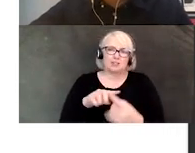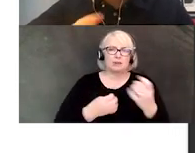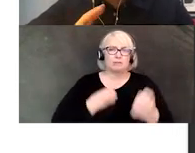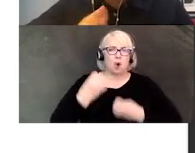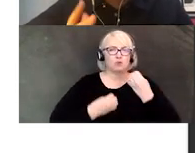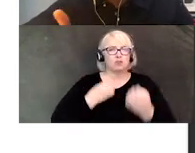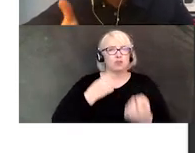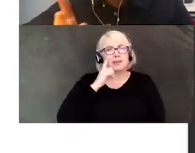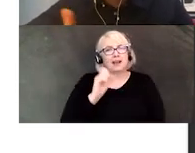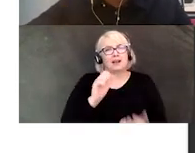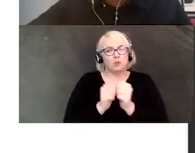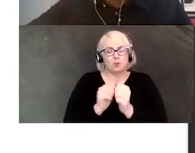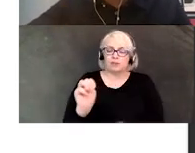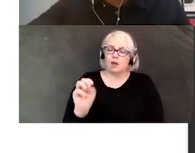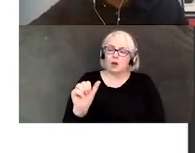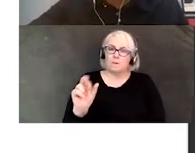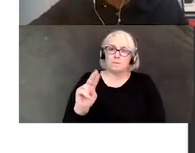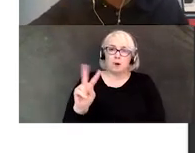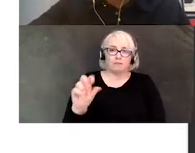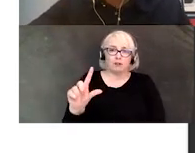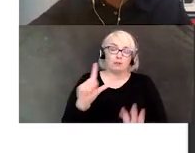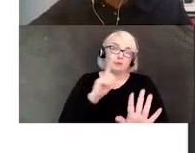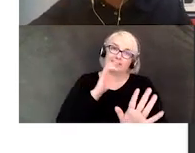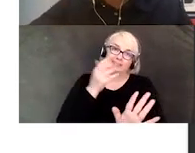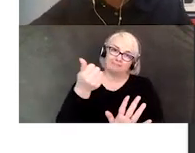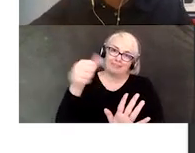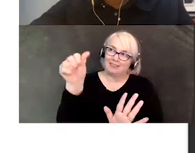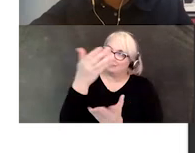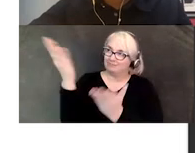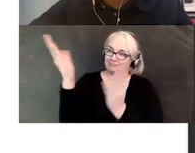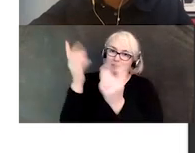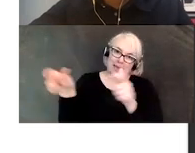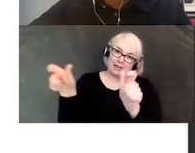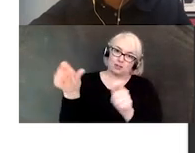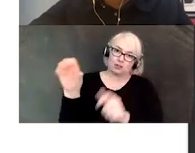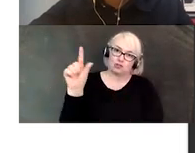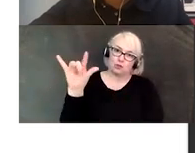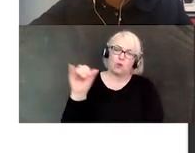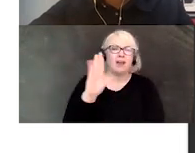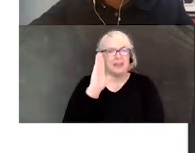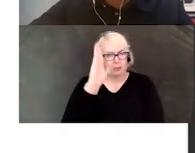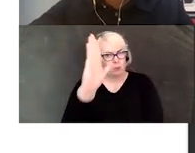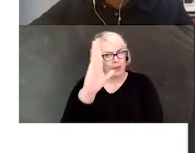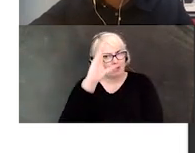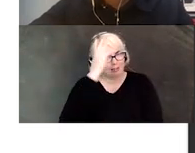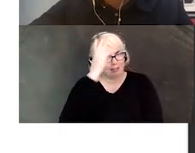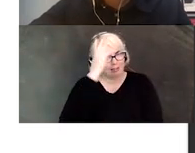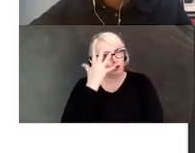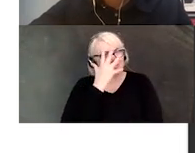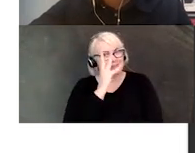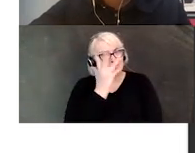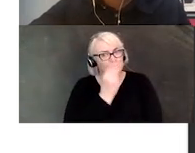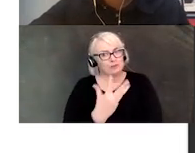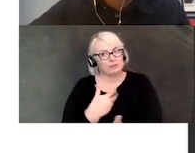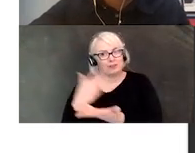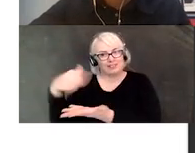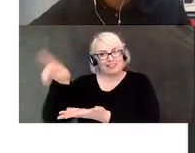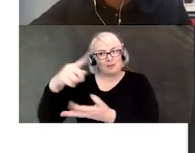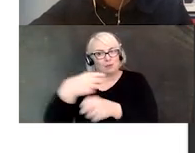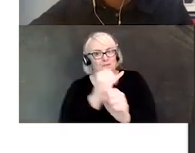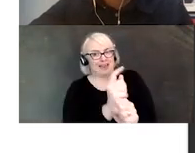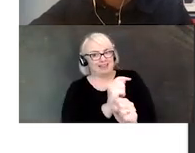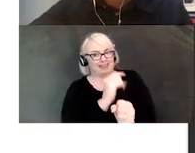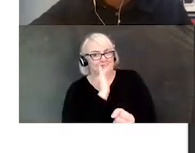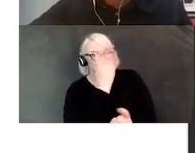it, it will look beautiful. The visual will be there, you know, and just making sure that it matters when it happens is our